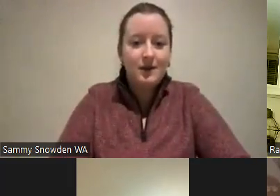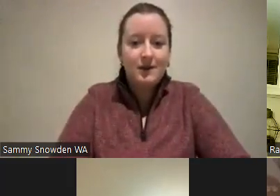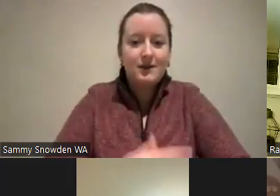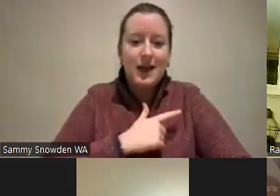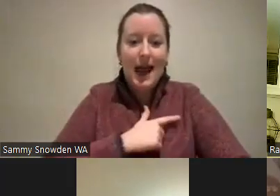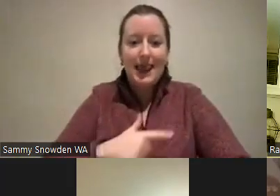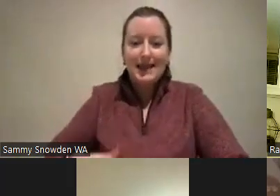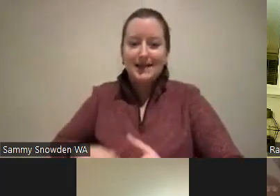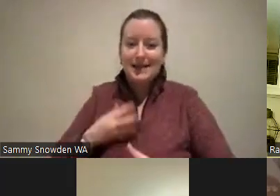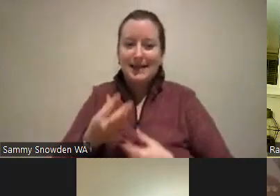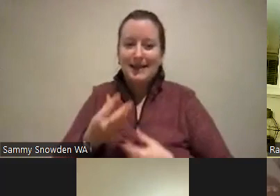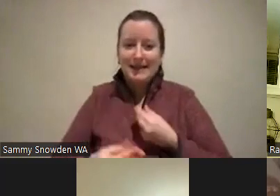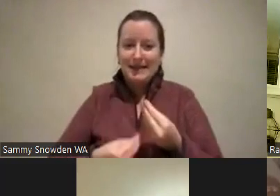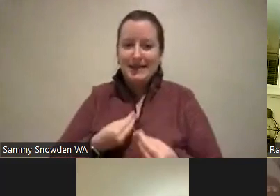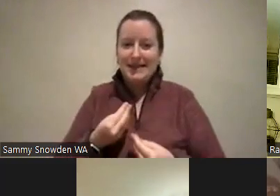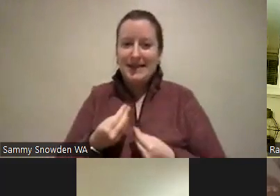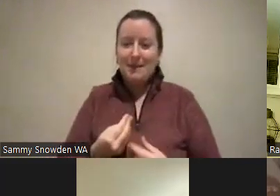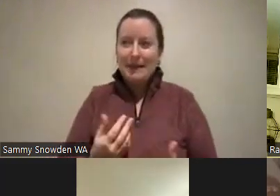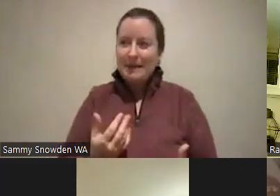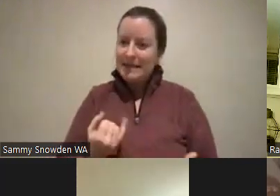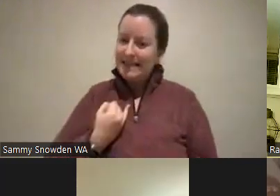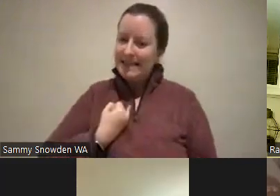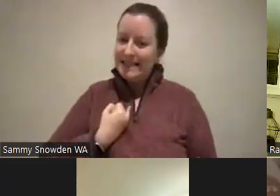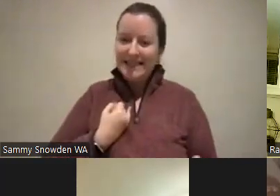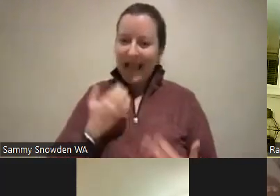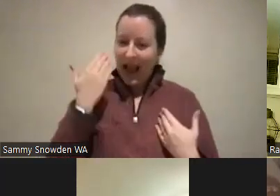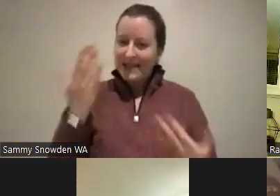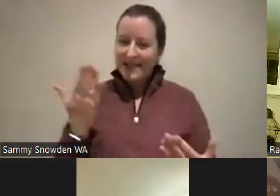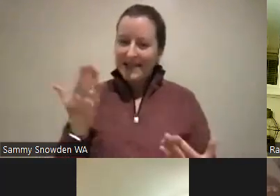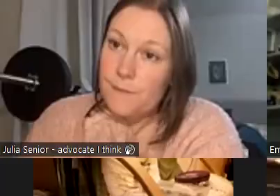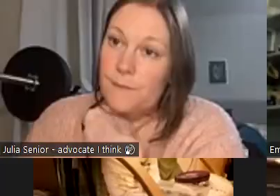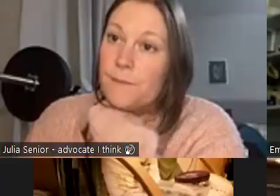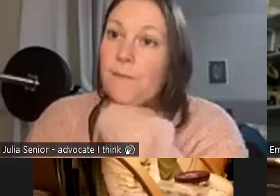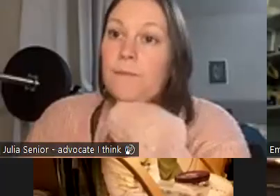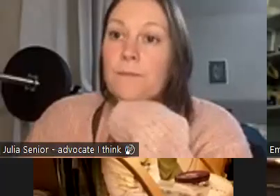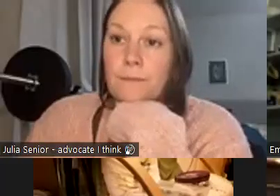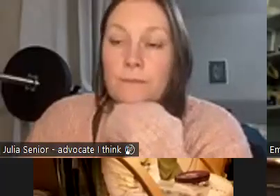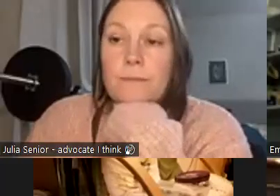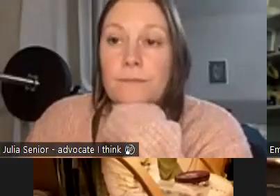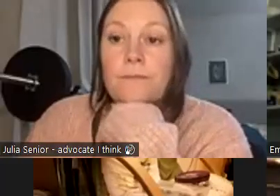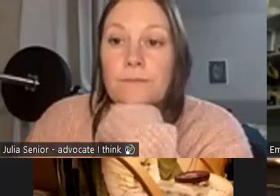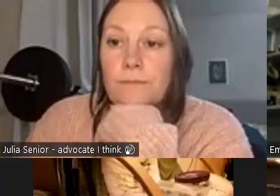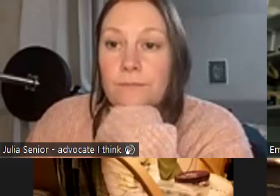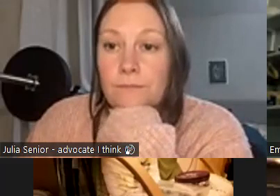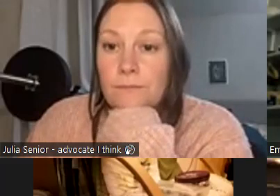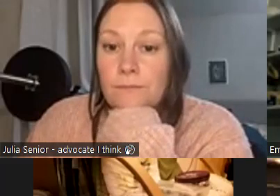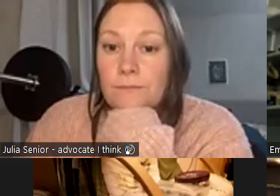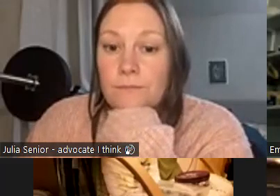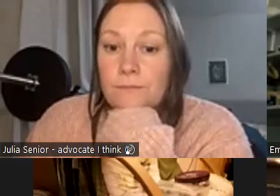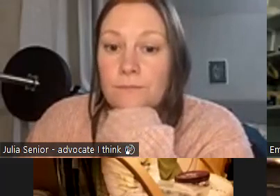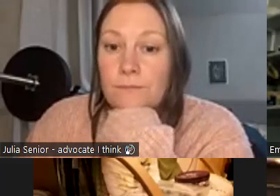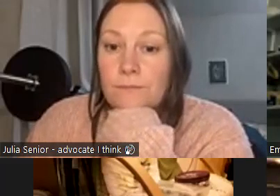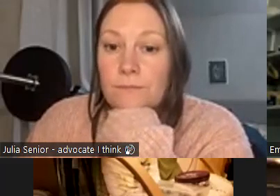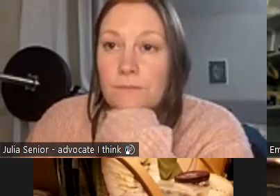these. But yeah, they're absolutely fantastic. And I know that Emily Wright takes extra ones at night as well for brain